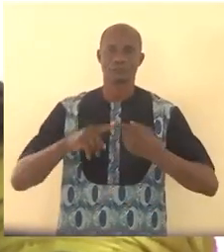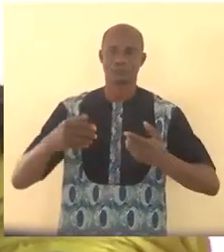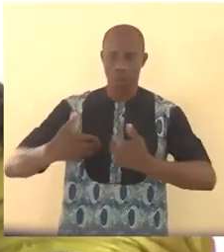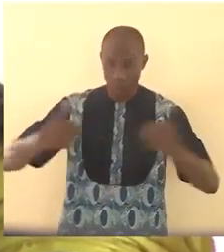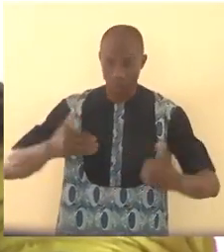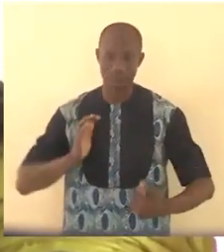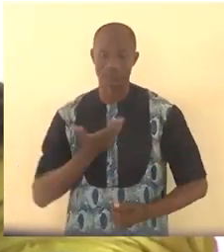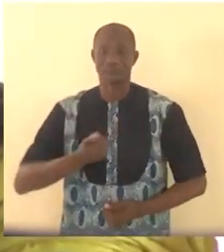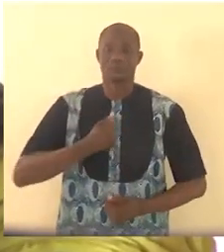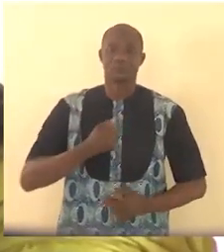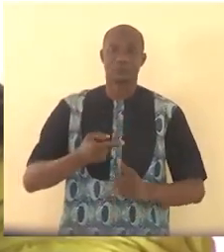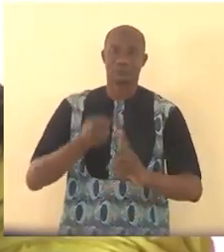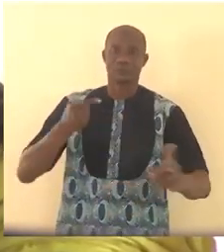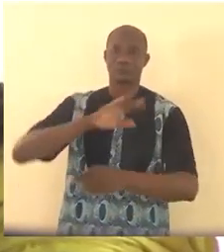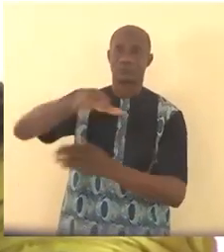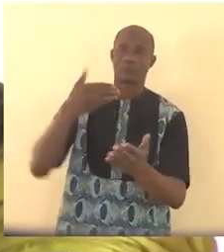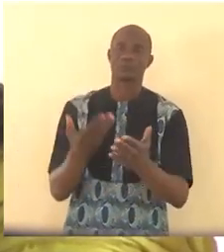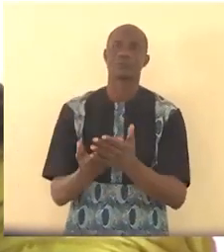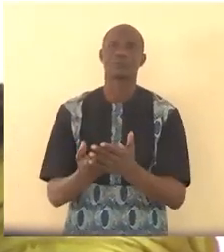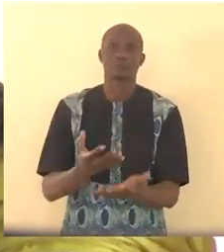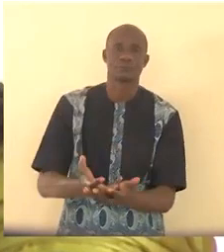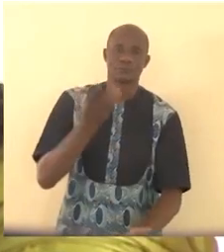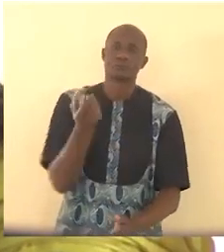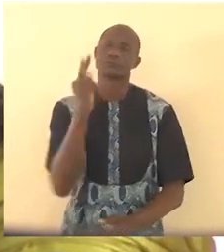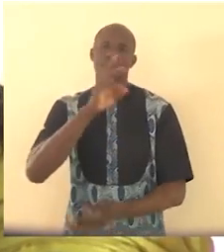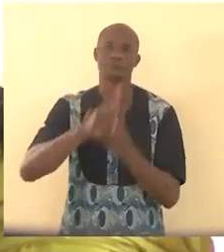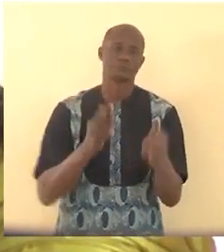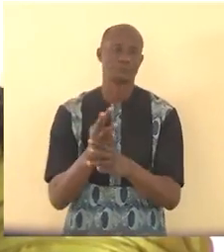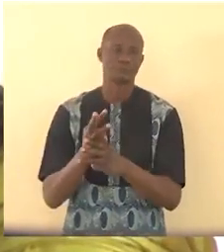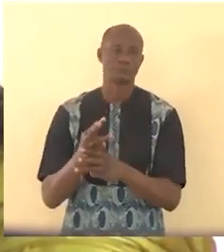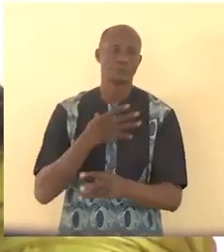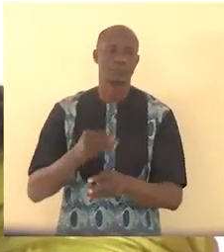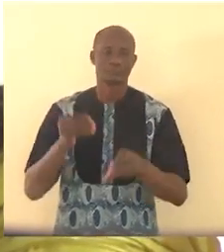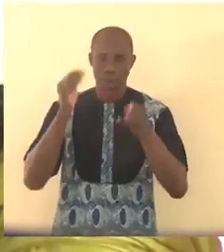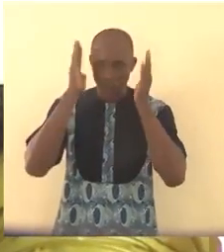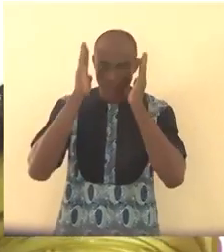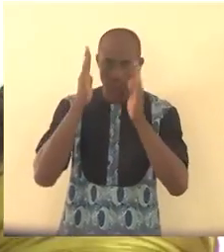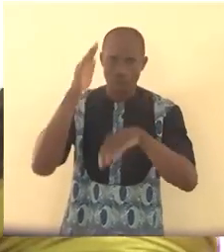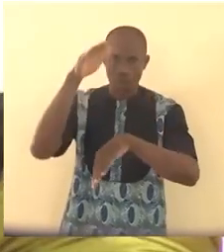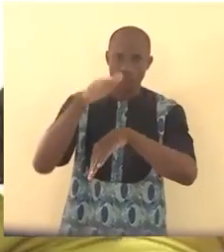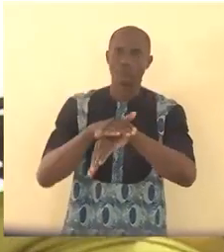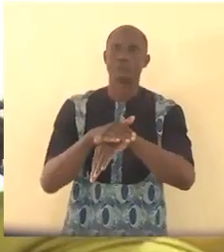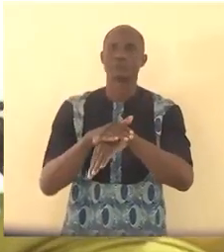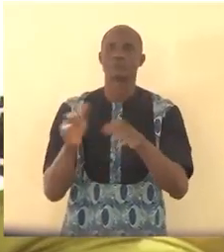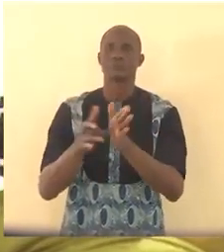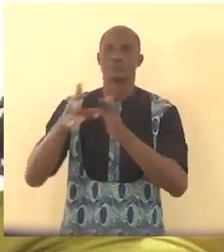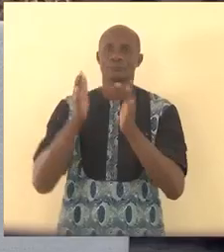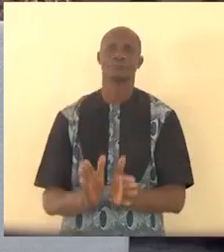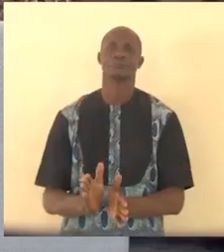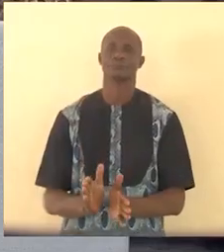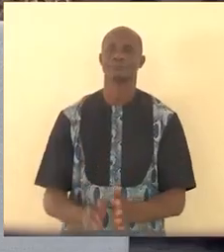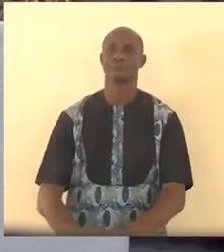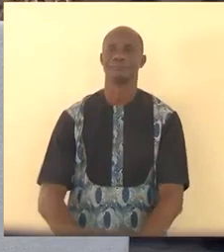detach ourselves from all the so-called riches of the world and focus on earthly things. Do you call them